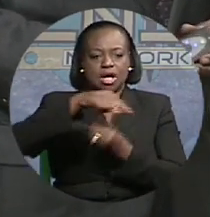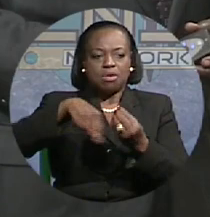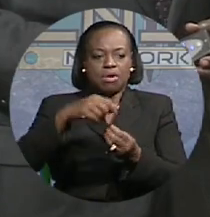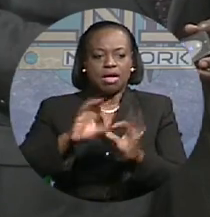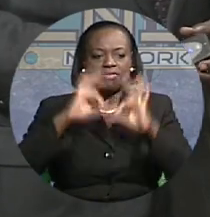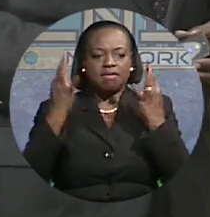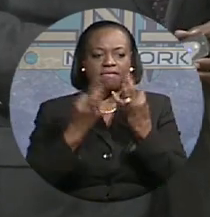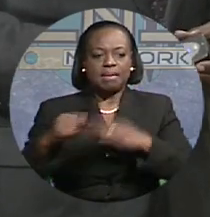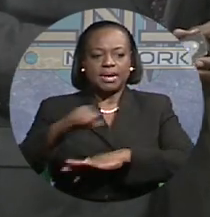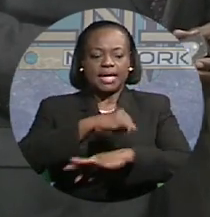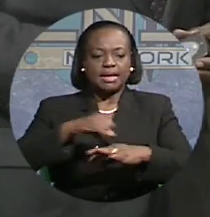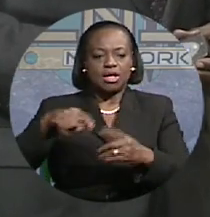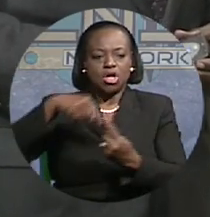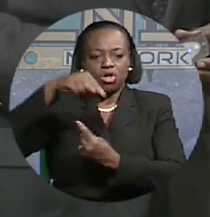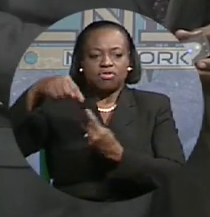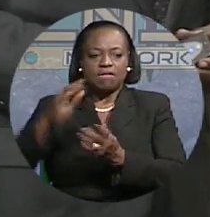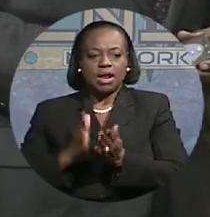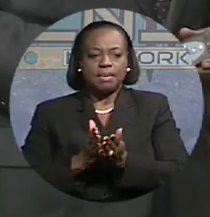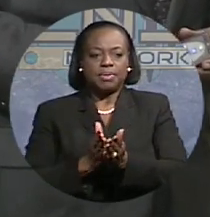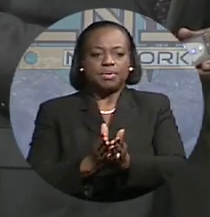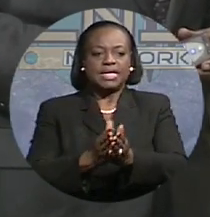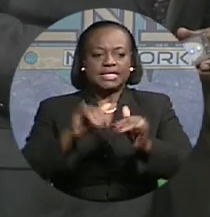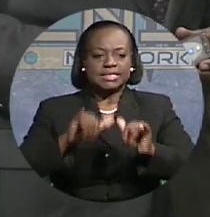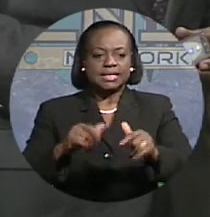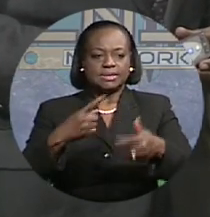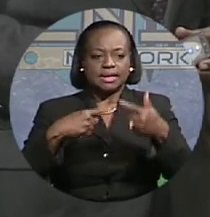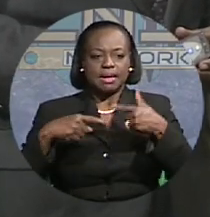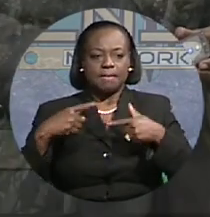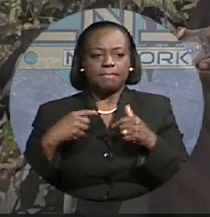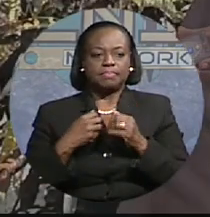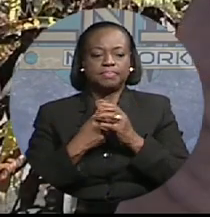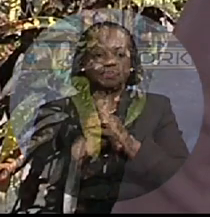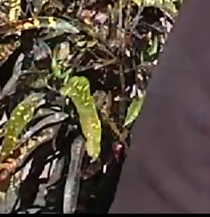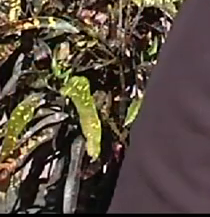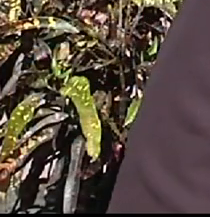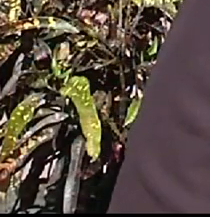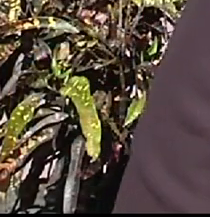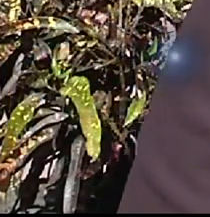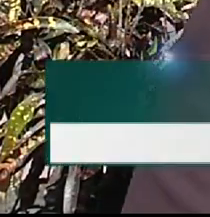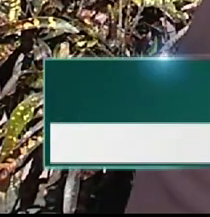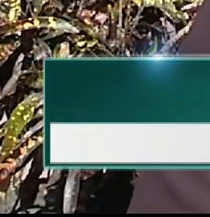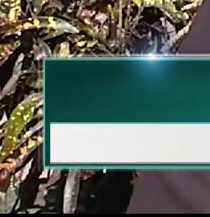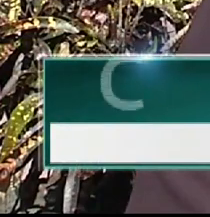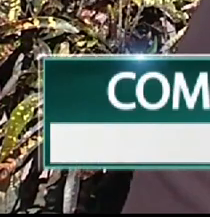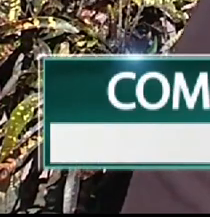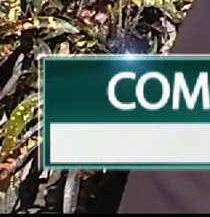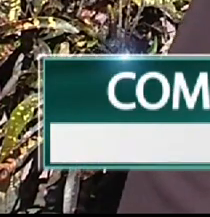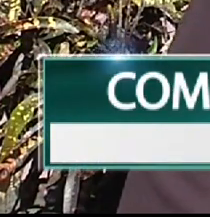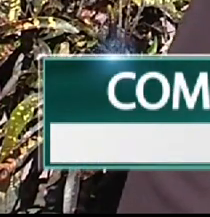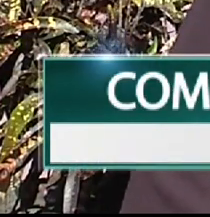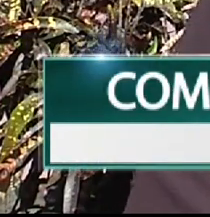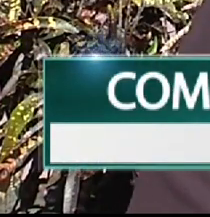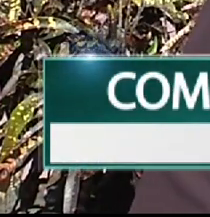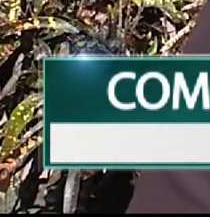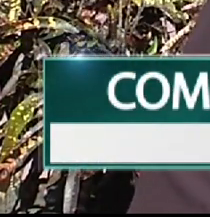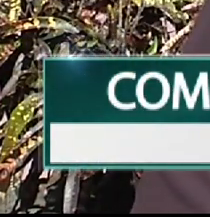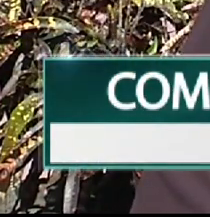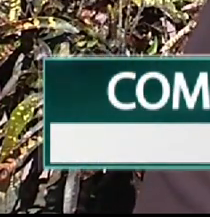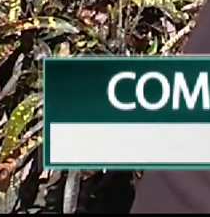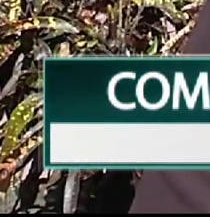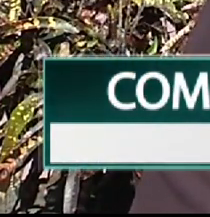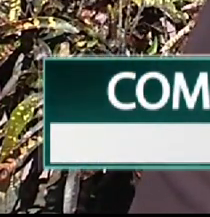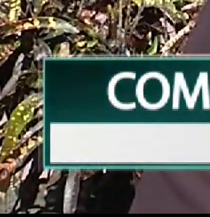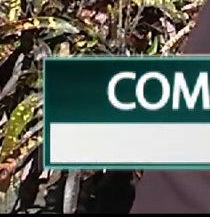the Family of Islands, travel and boating forecast is soon to come. Up in the Bahamas tonight, the government responds to